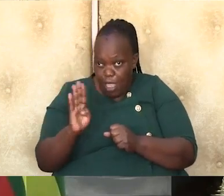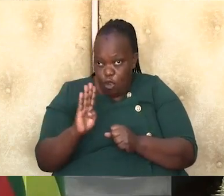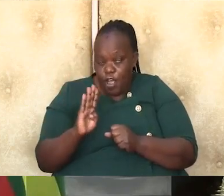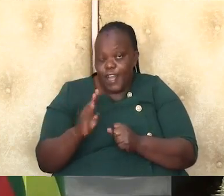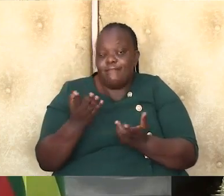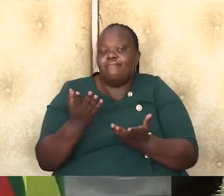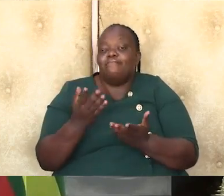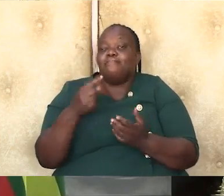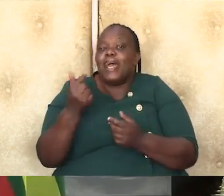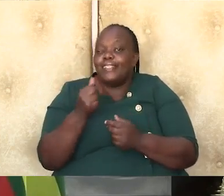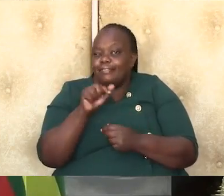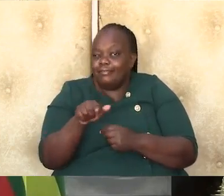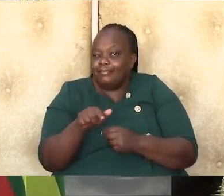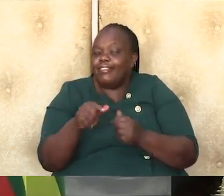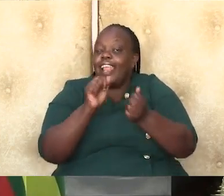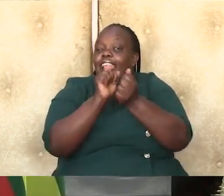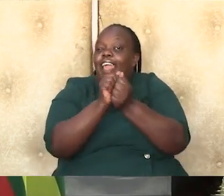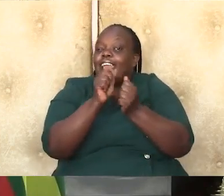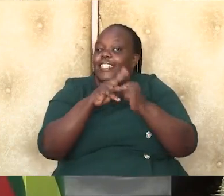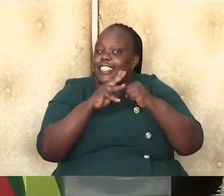billion shillings. And this is a